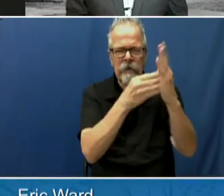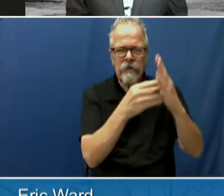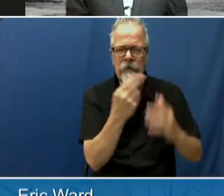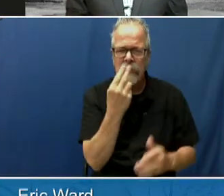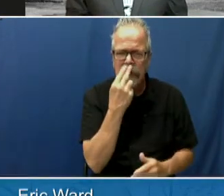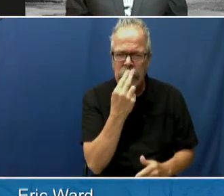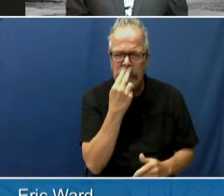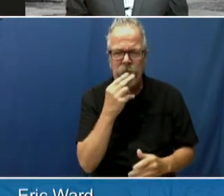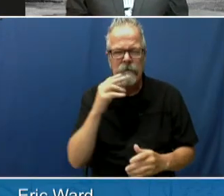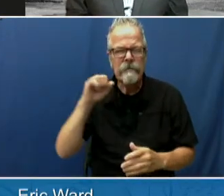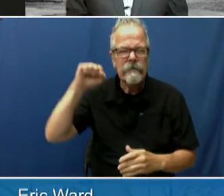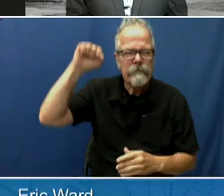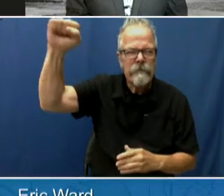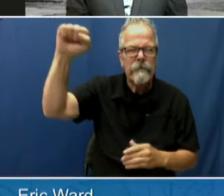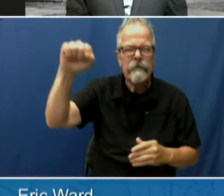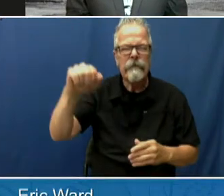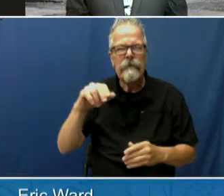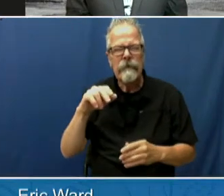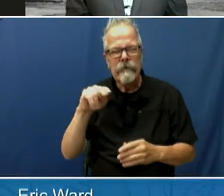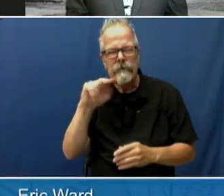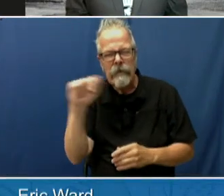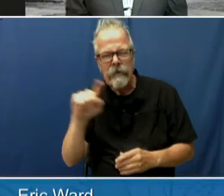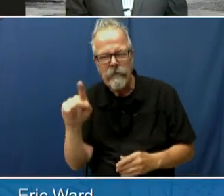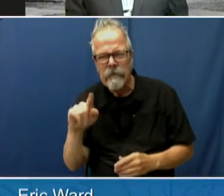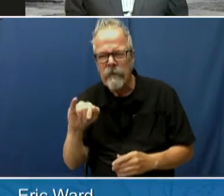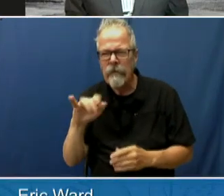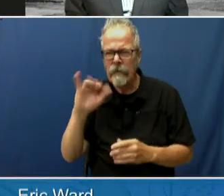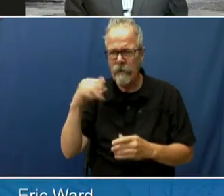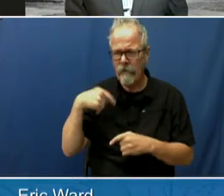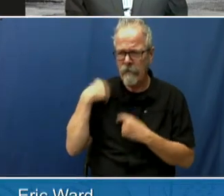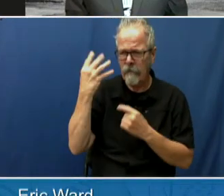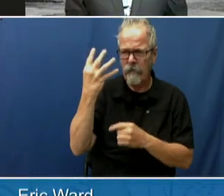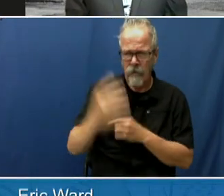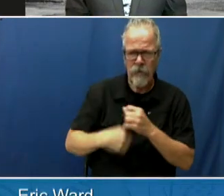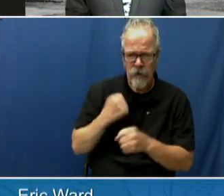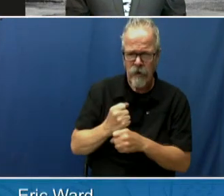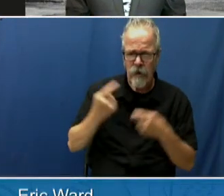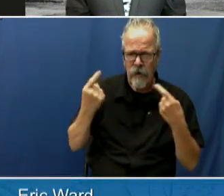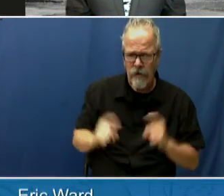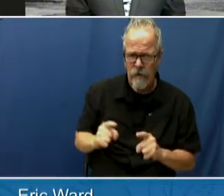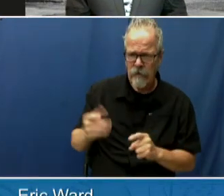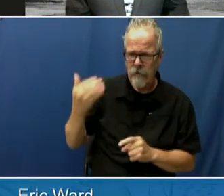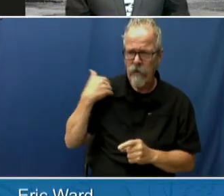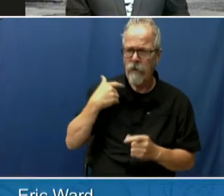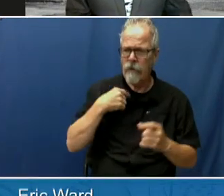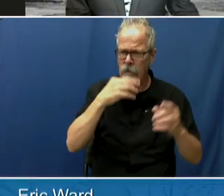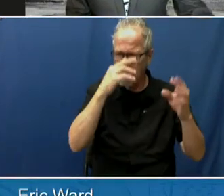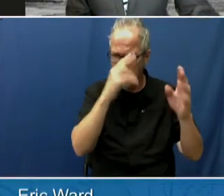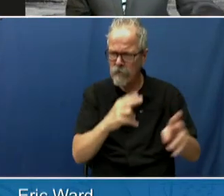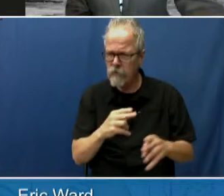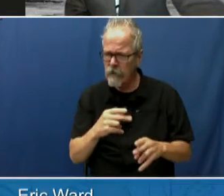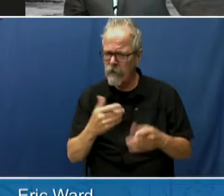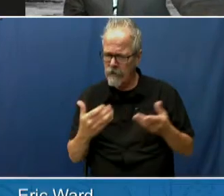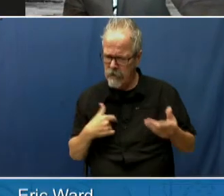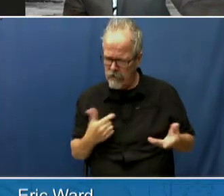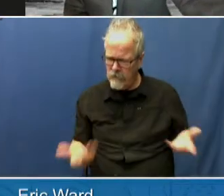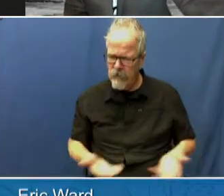there 4 years ago. We are honored to have her. And Amy, thank you for joining us today.